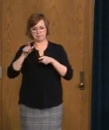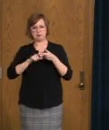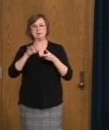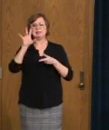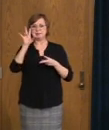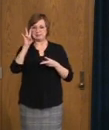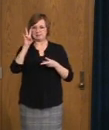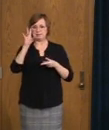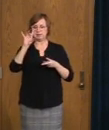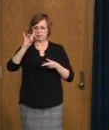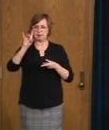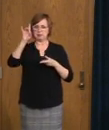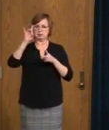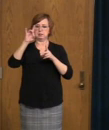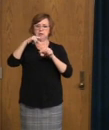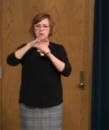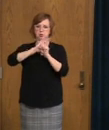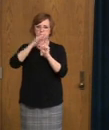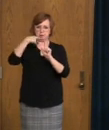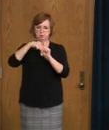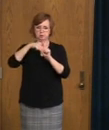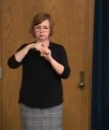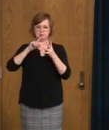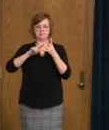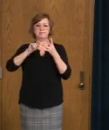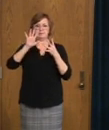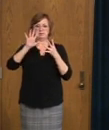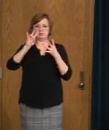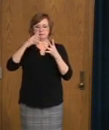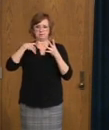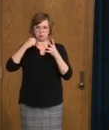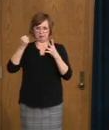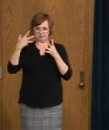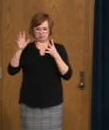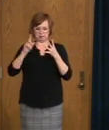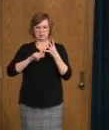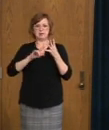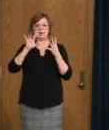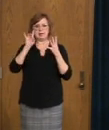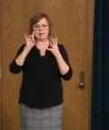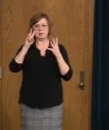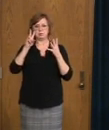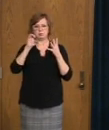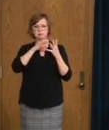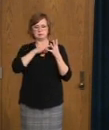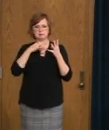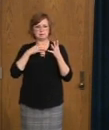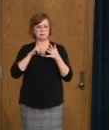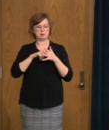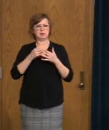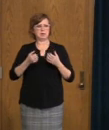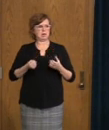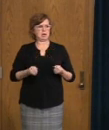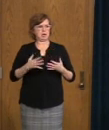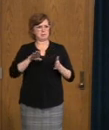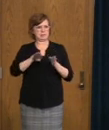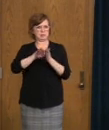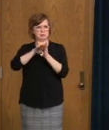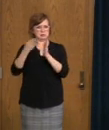57 have recovered, and there are 82 positive staff at the facility. And in terms of how many residents there have passed